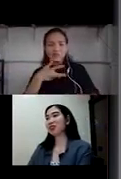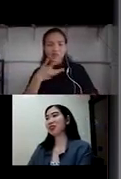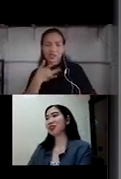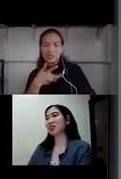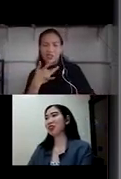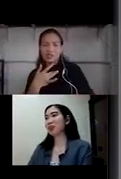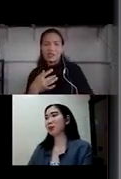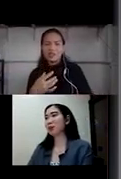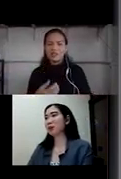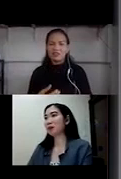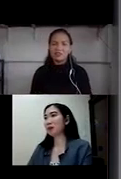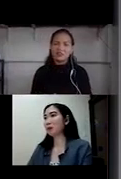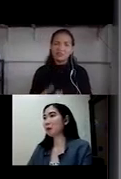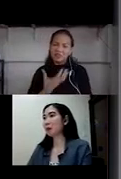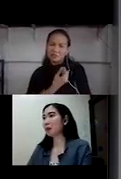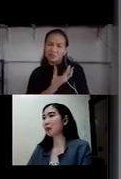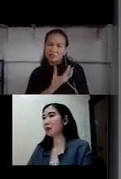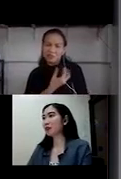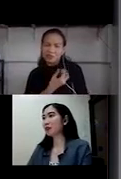Ayan. Okay.